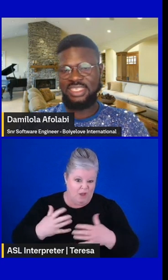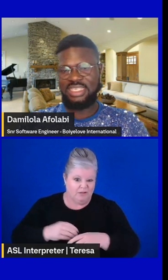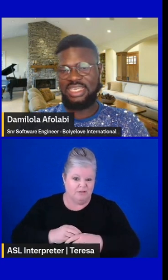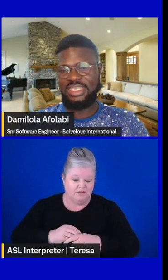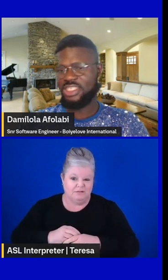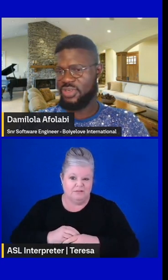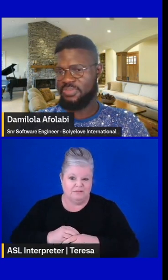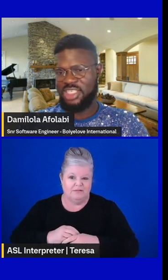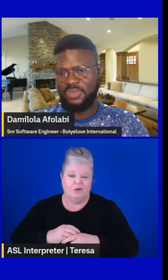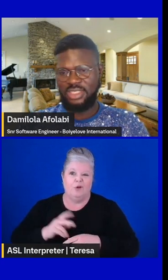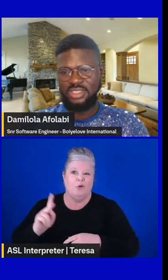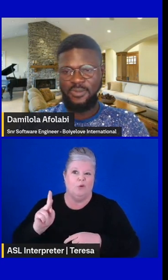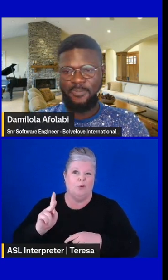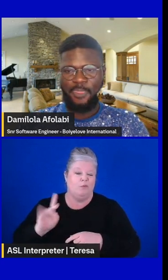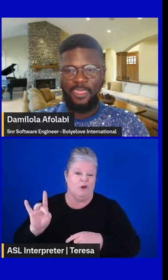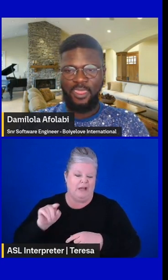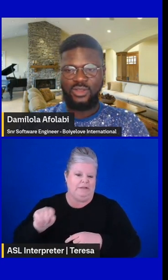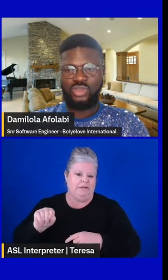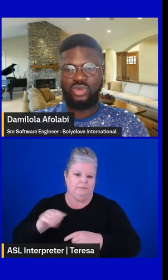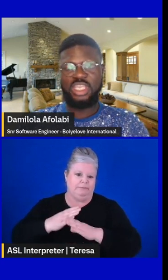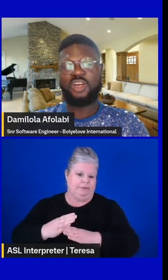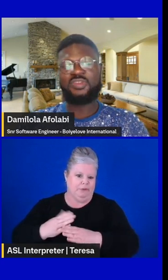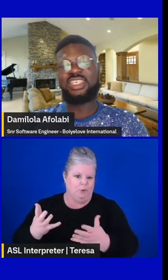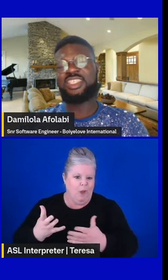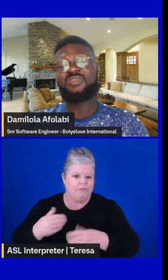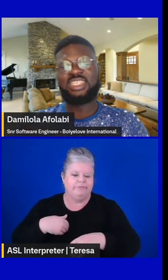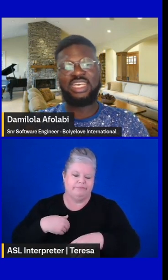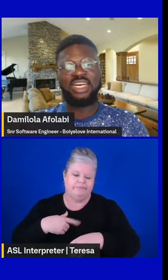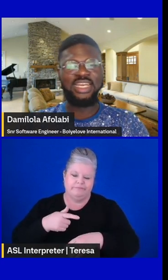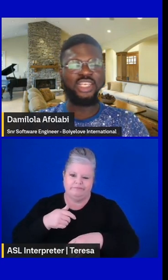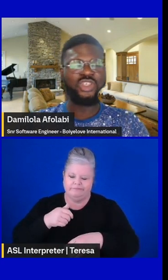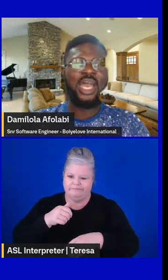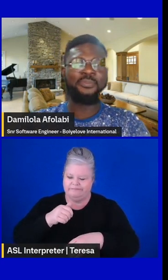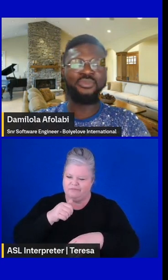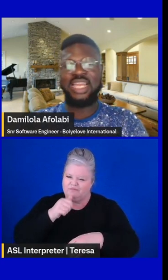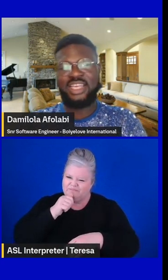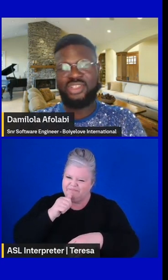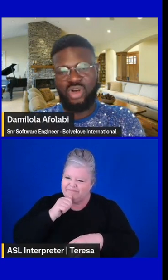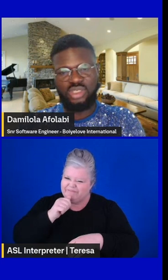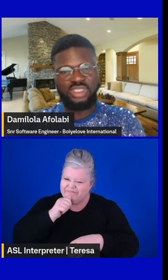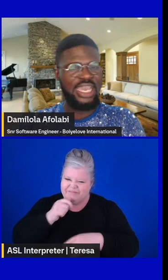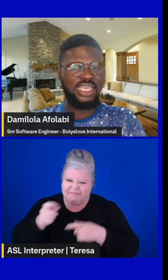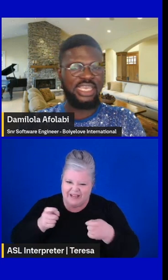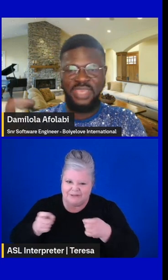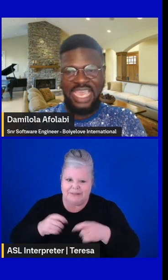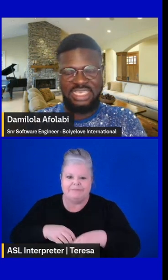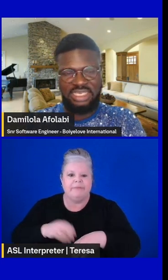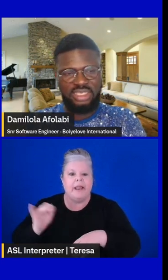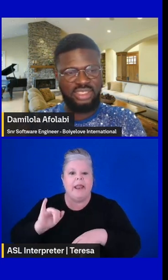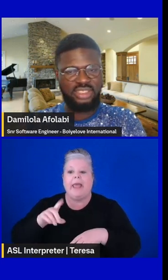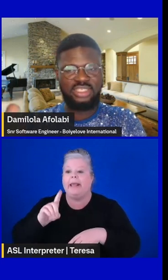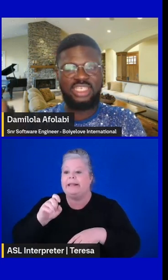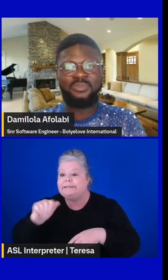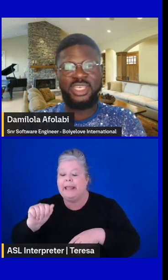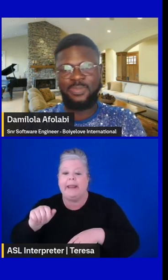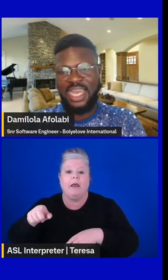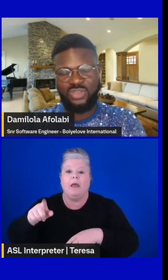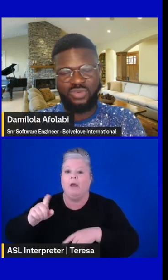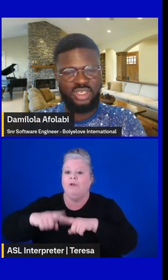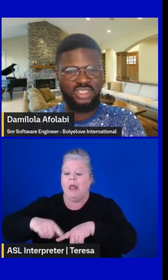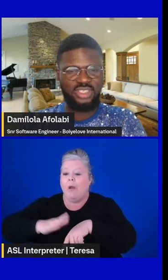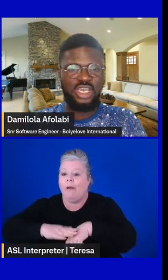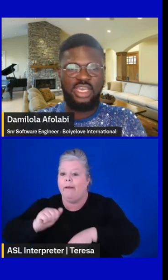Kubernetes faces is secret management. So you think of the sensitive data that your app relies on, like API keys,